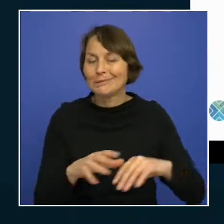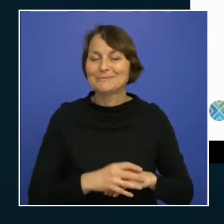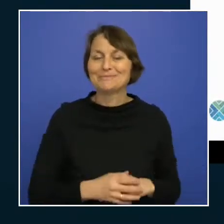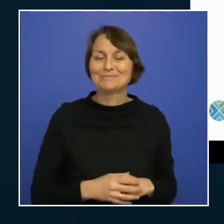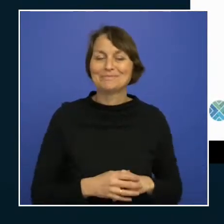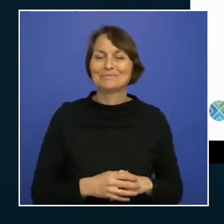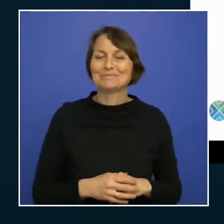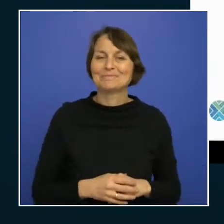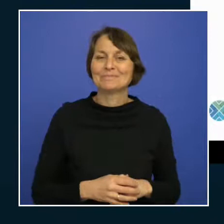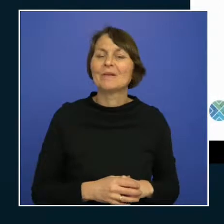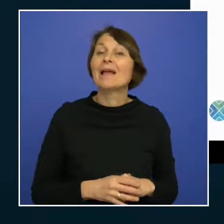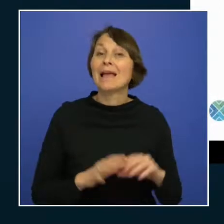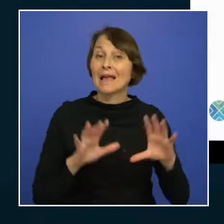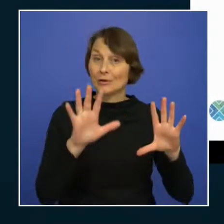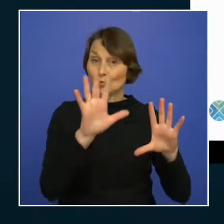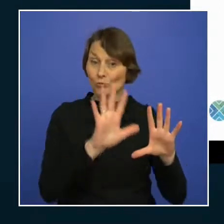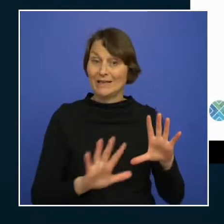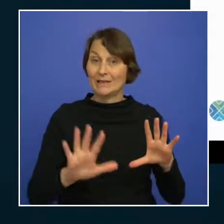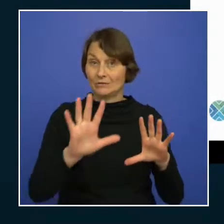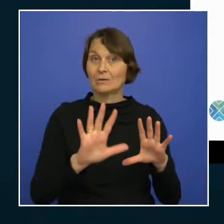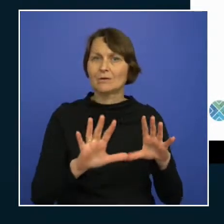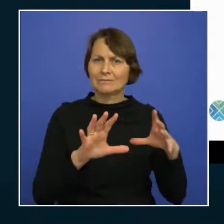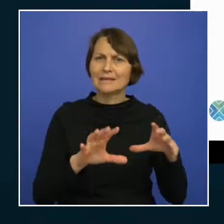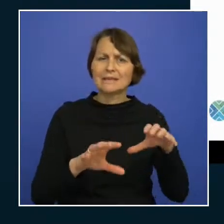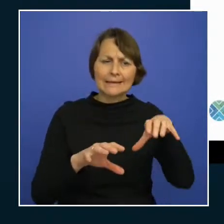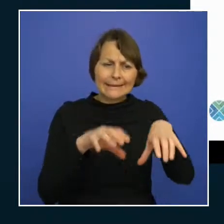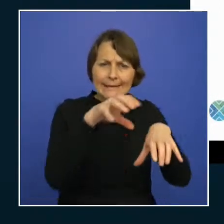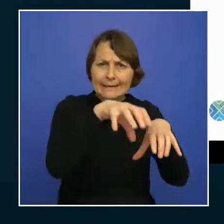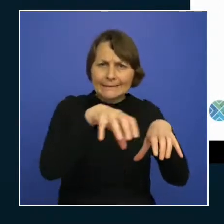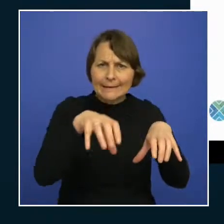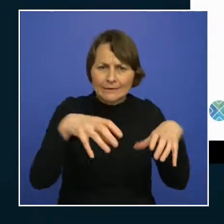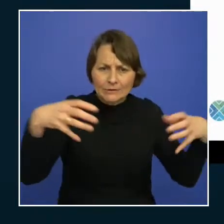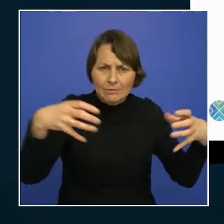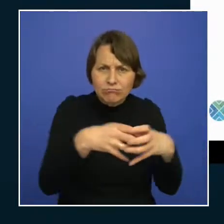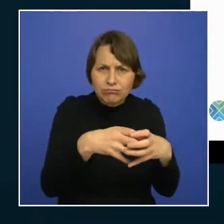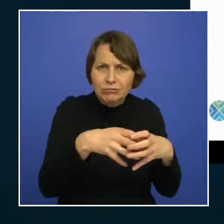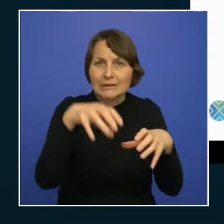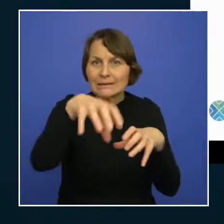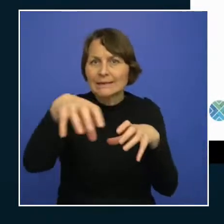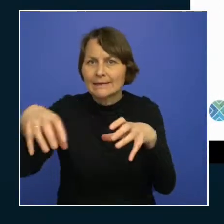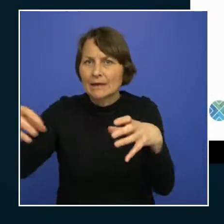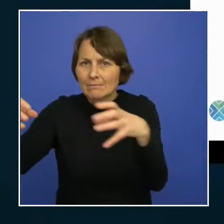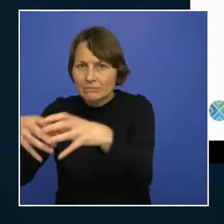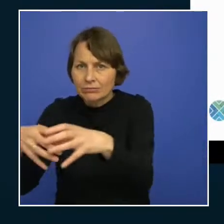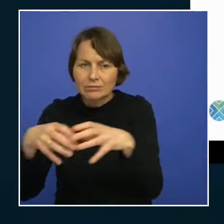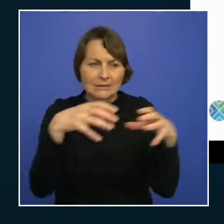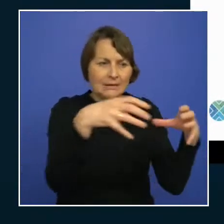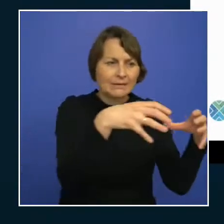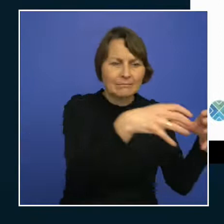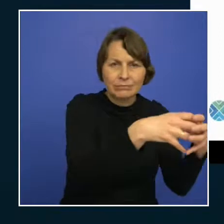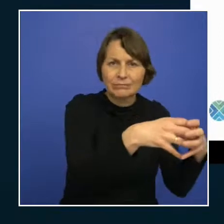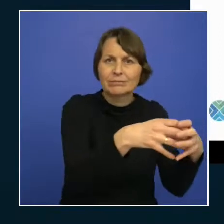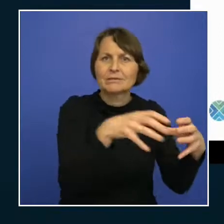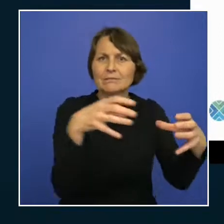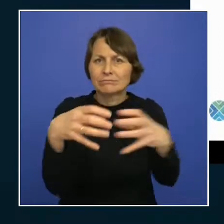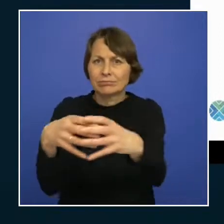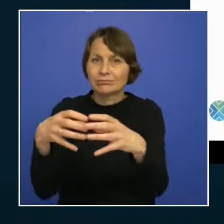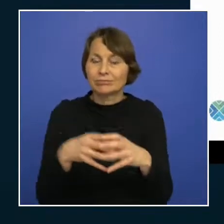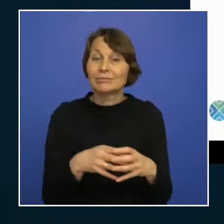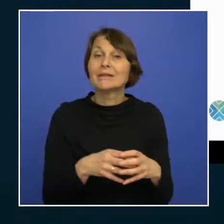And a region is a set of data centers to ensure high availability. So each region has a